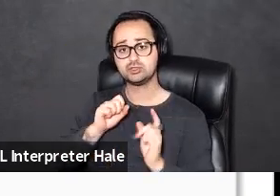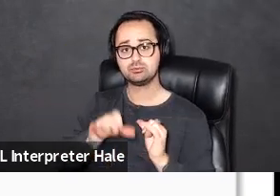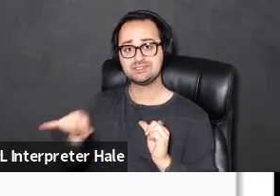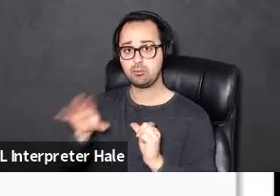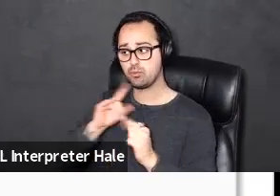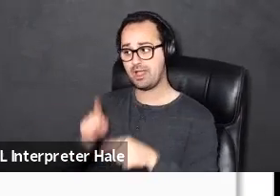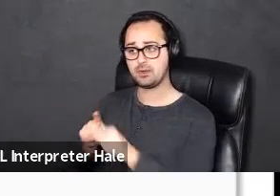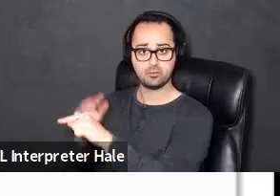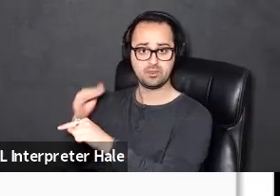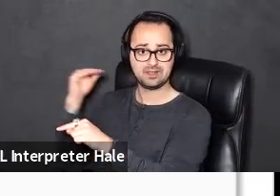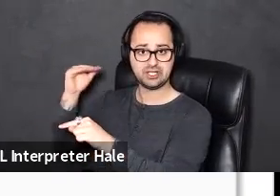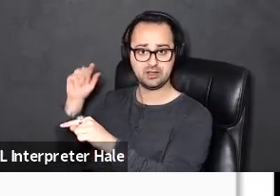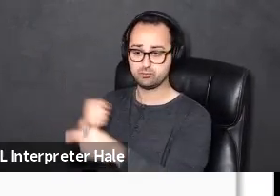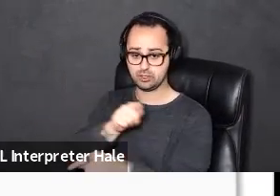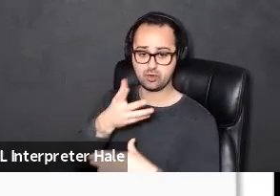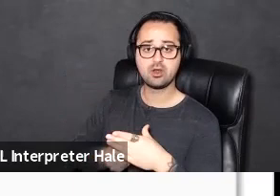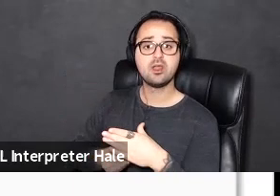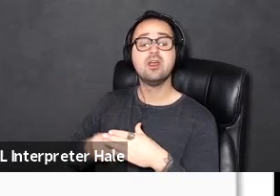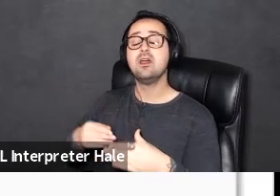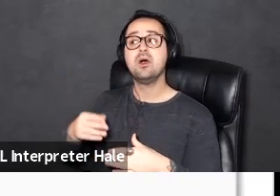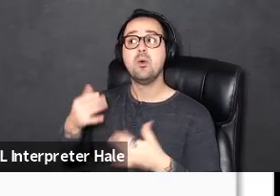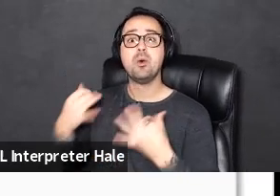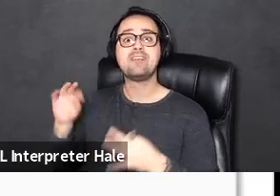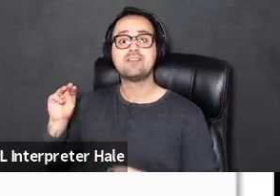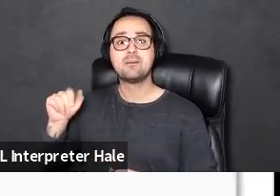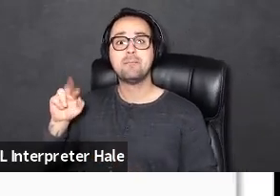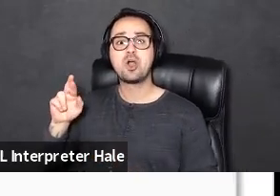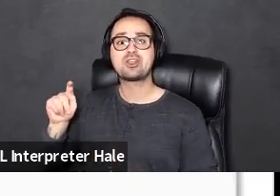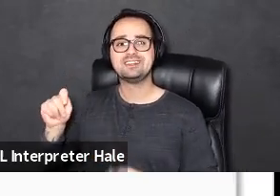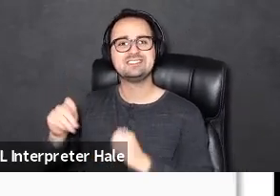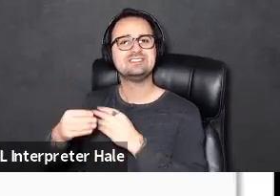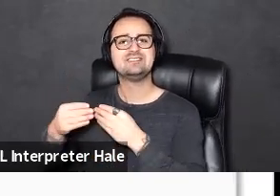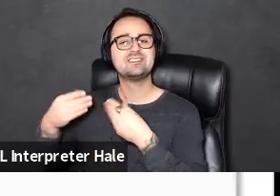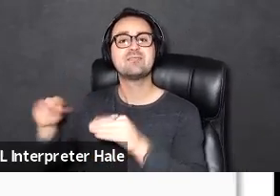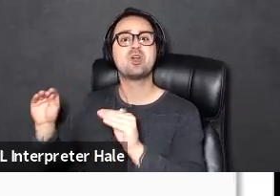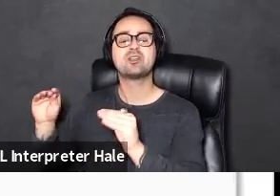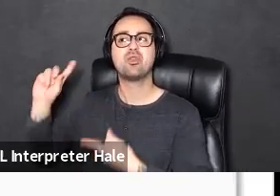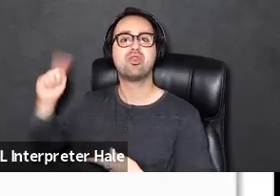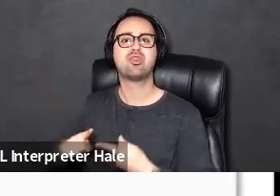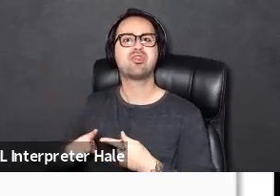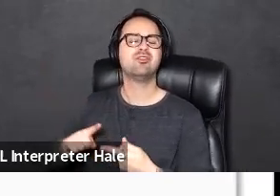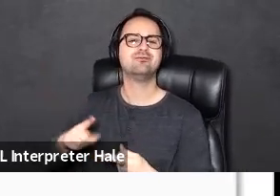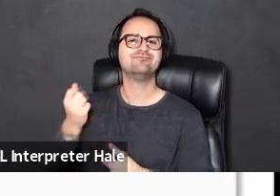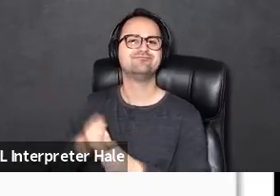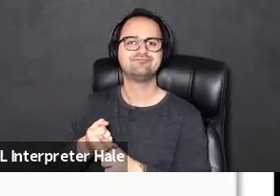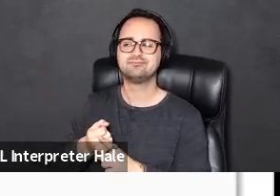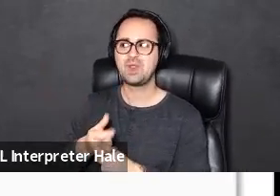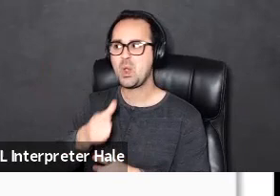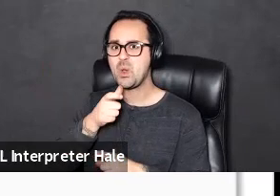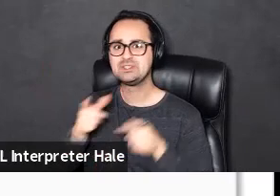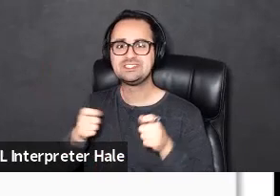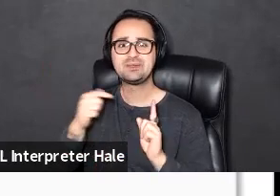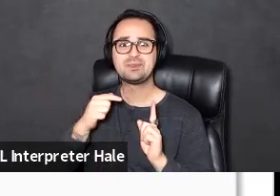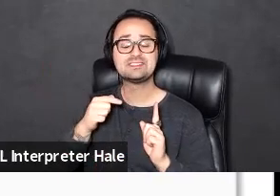you're gone. Well, if the market downturns, who's making the decisions on how they're dealing with it? And more than likely, if you're still pulling